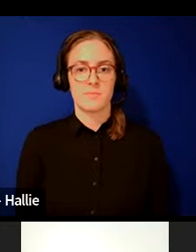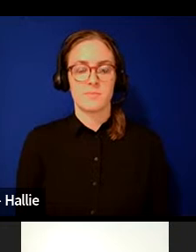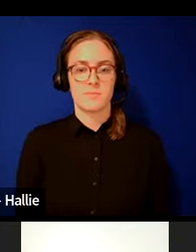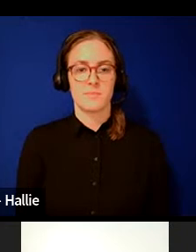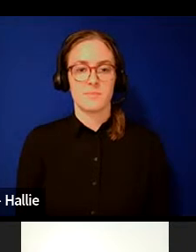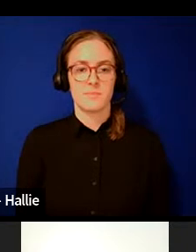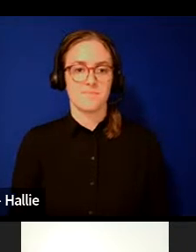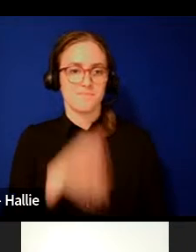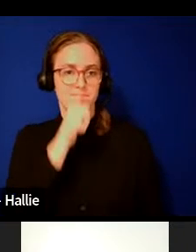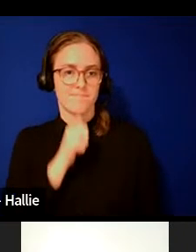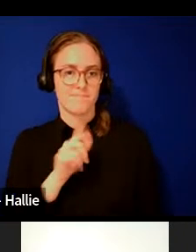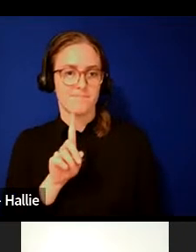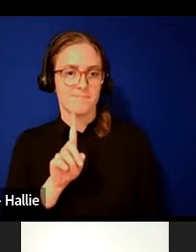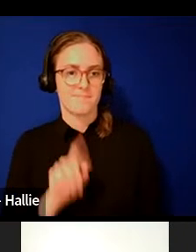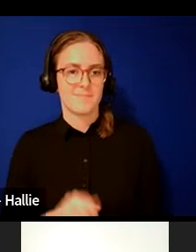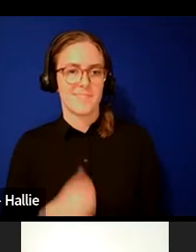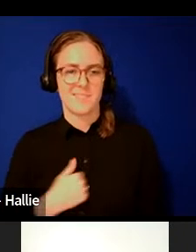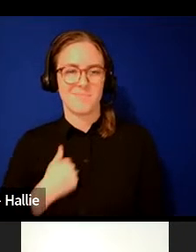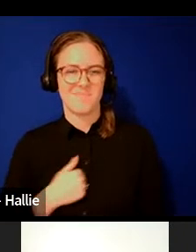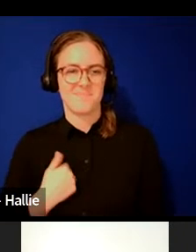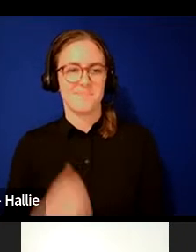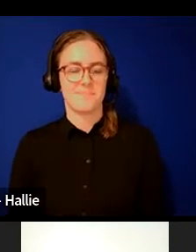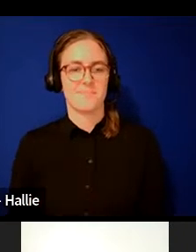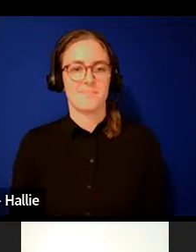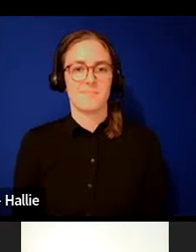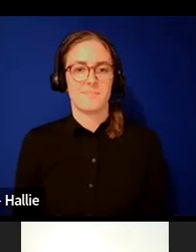Bear with me one moment, sorry.